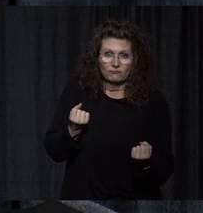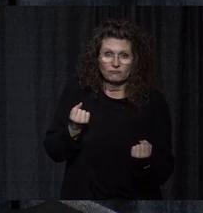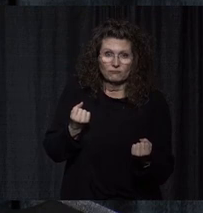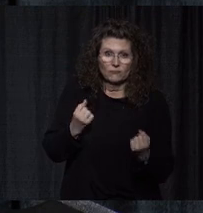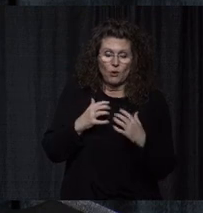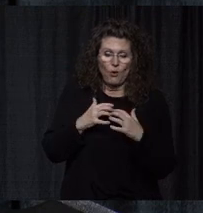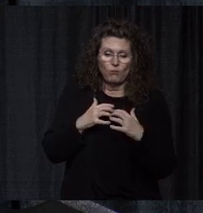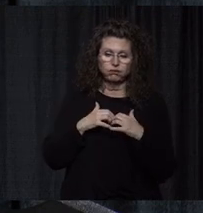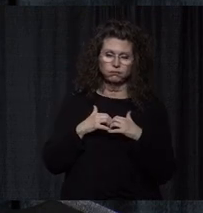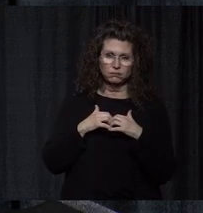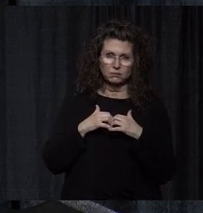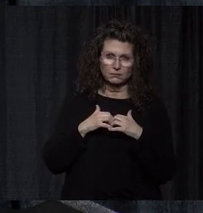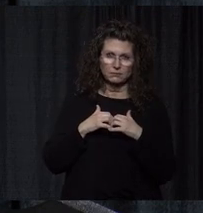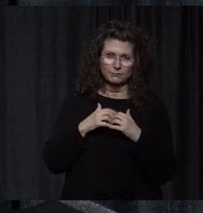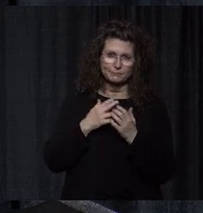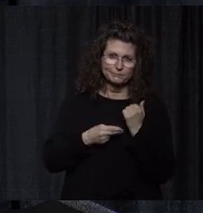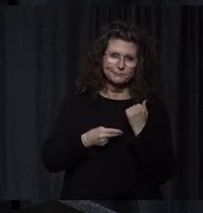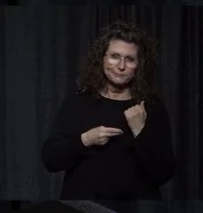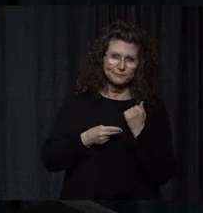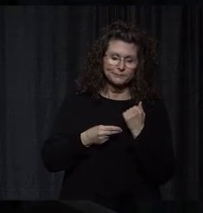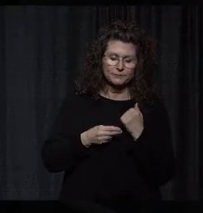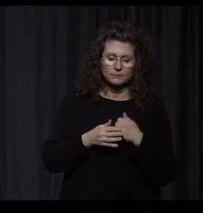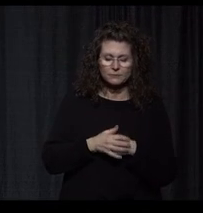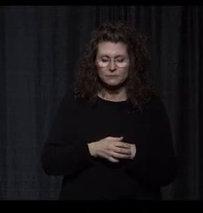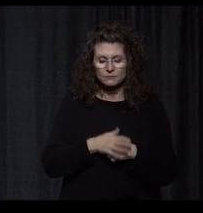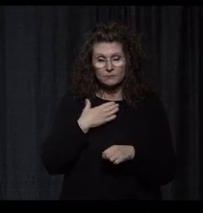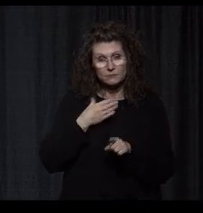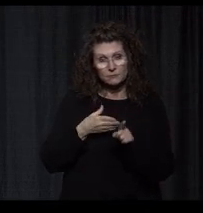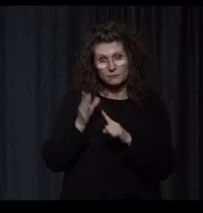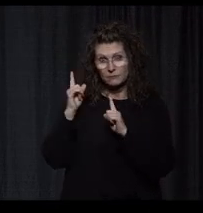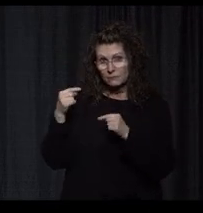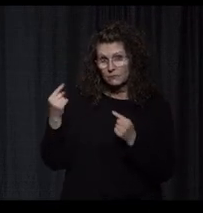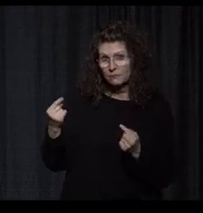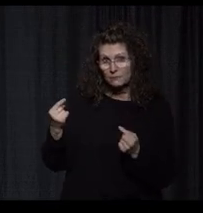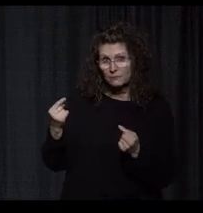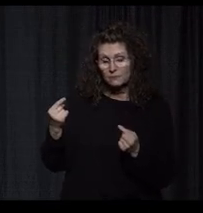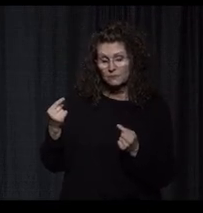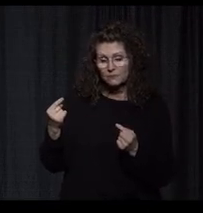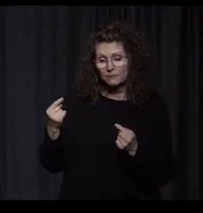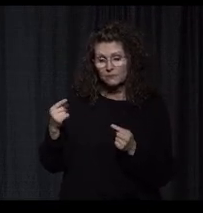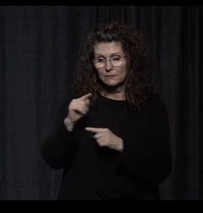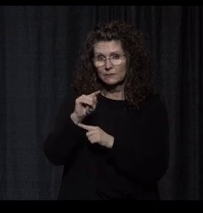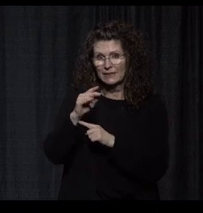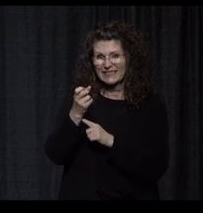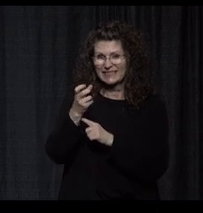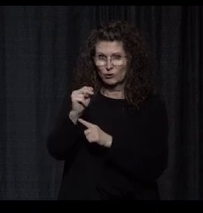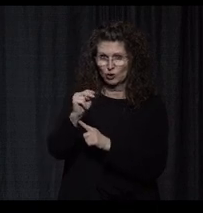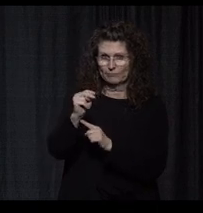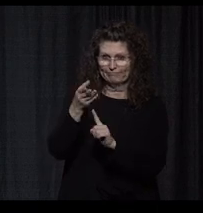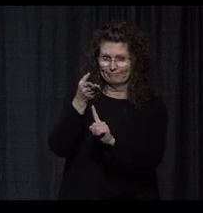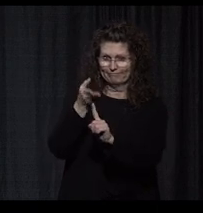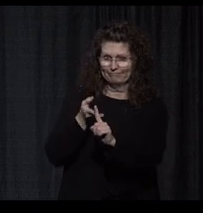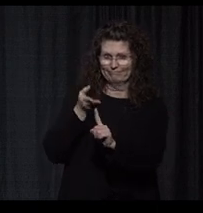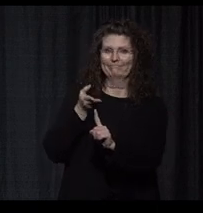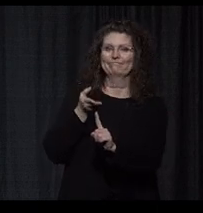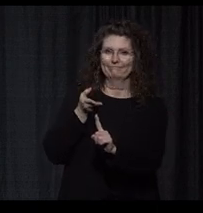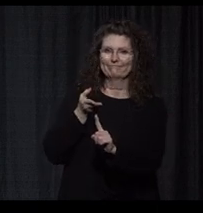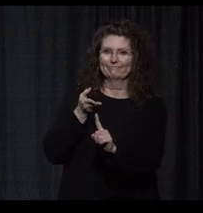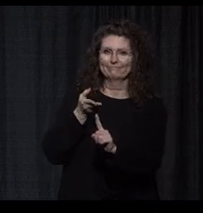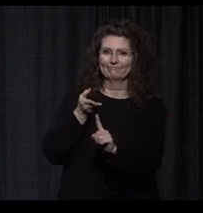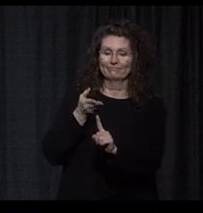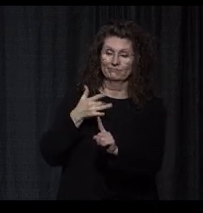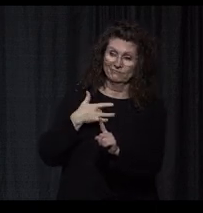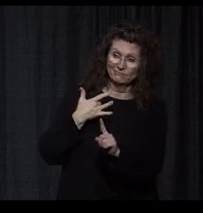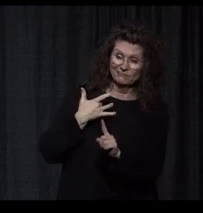us apart. Throughout my career, it's been there, it's been present. All of us